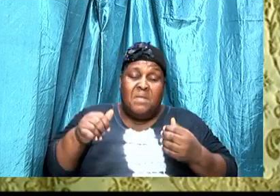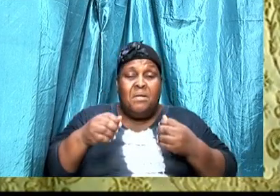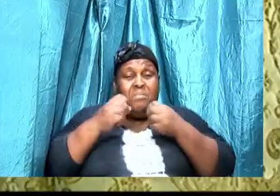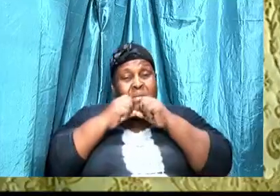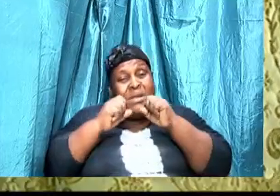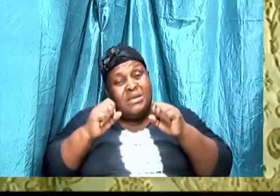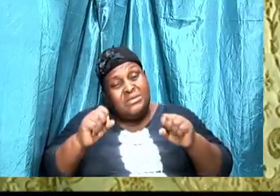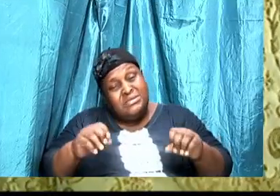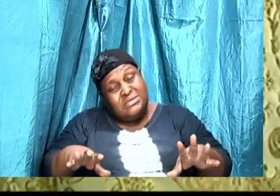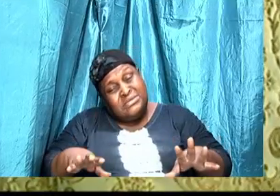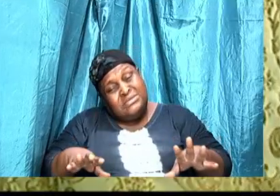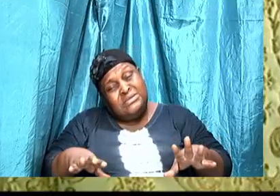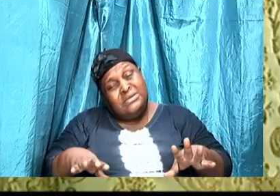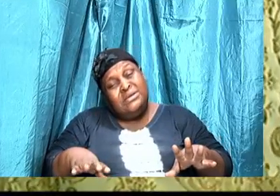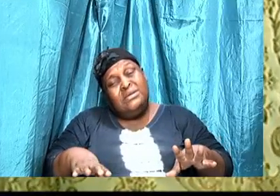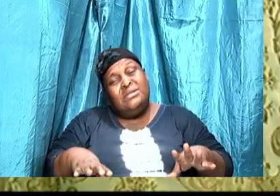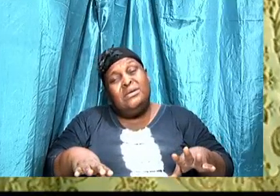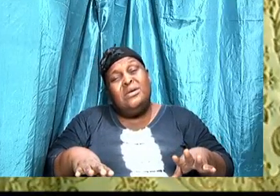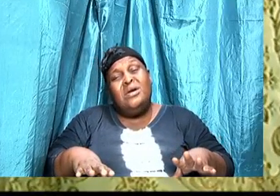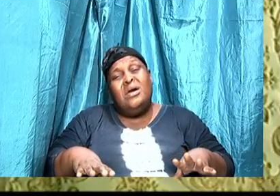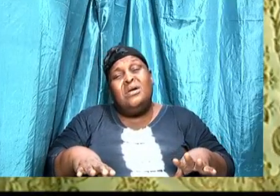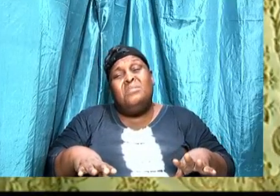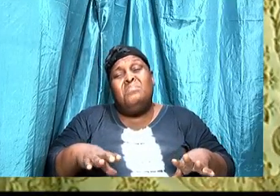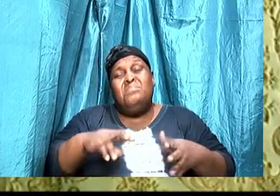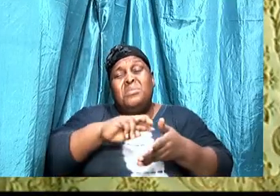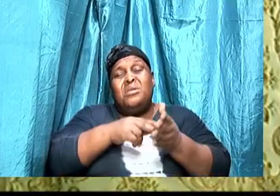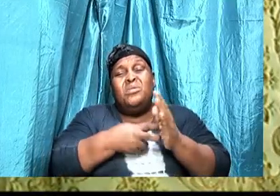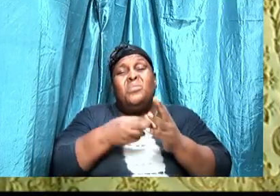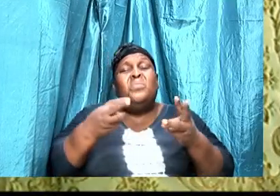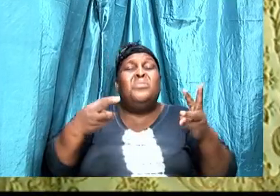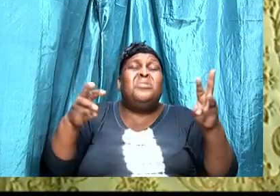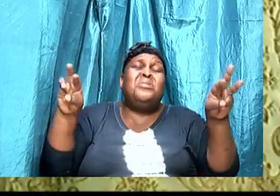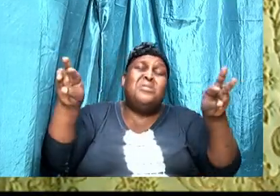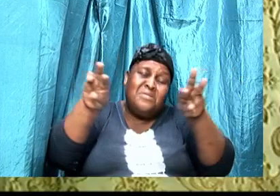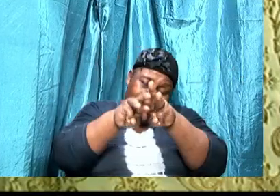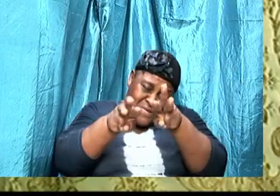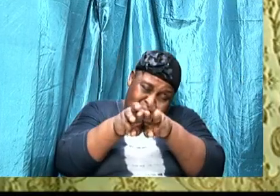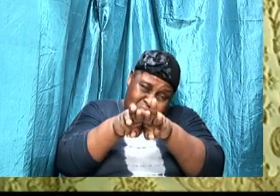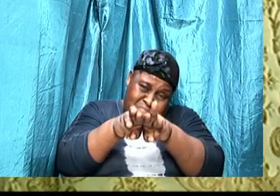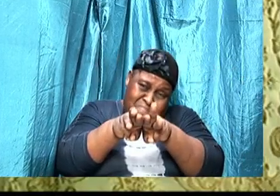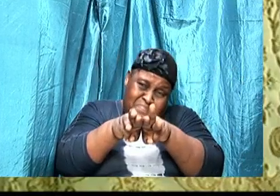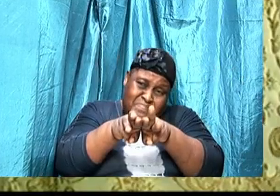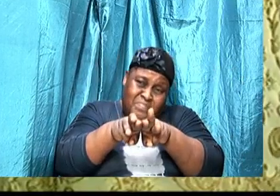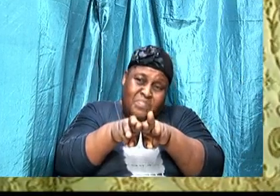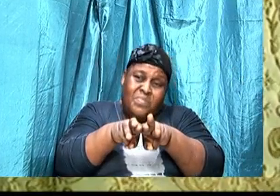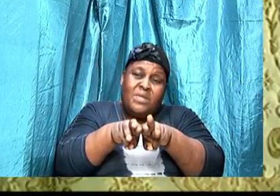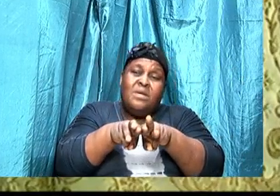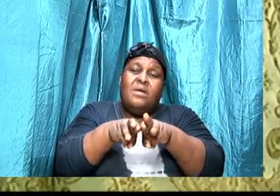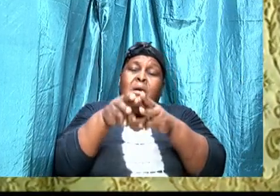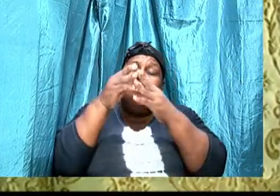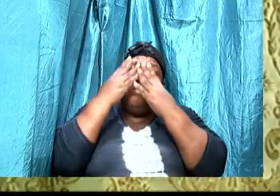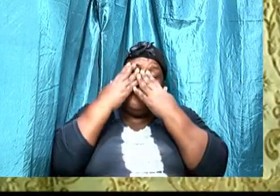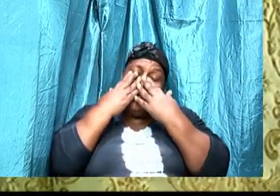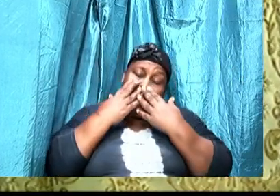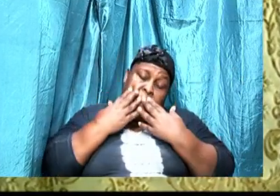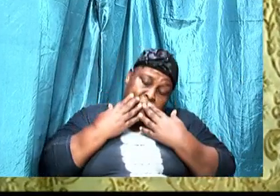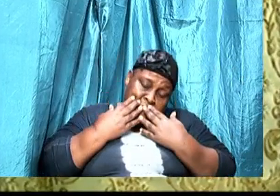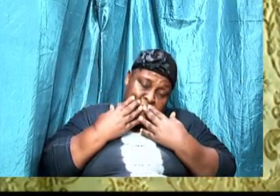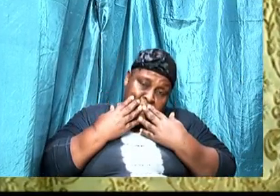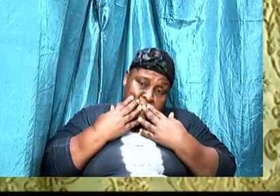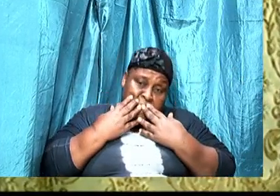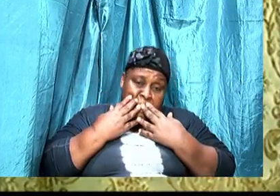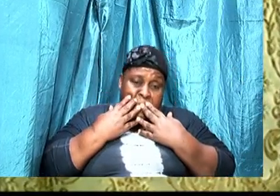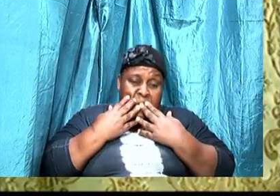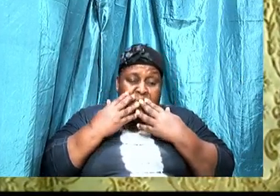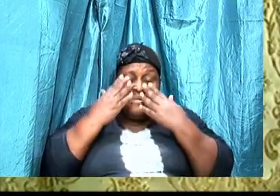worthy to be envied. Can you imagine? You are mourning. You're